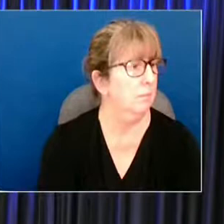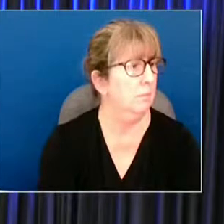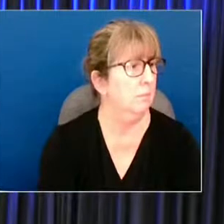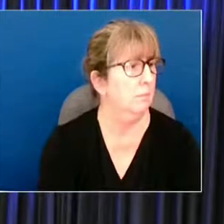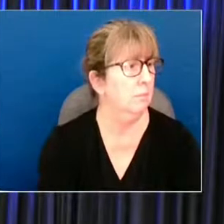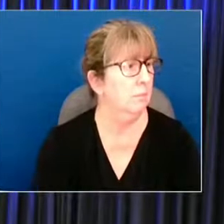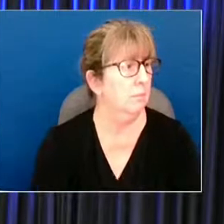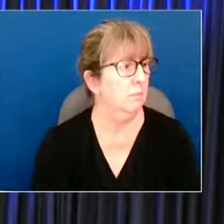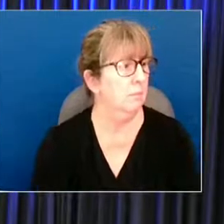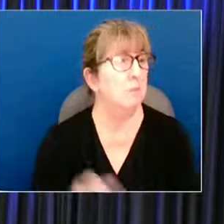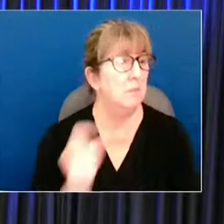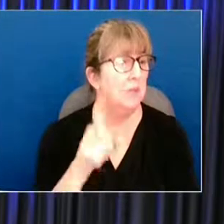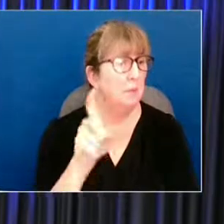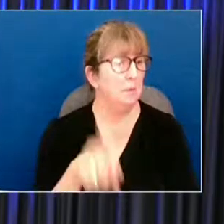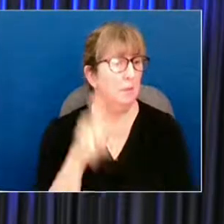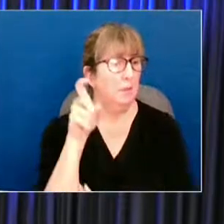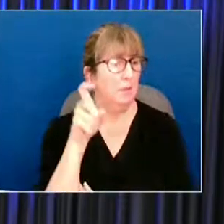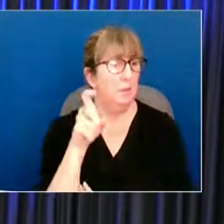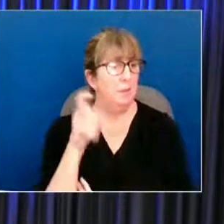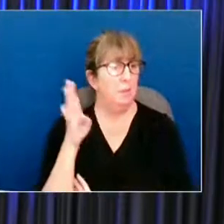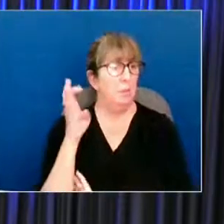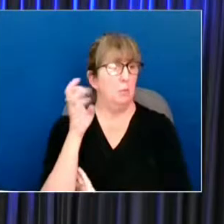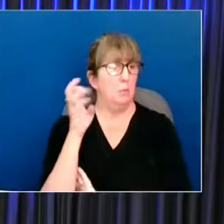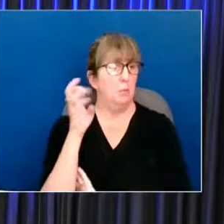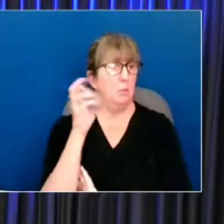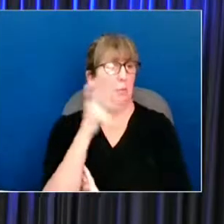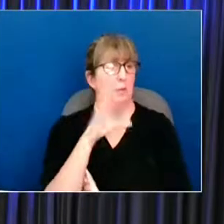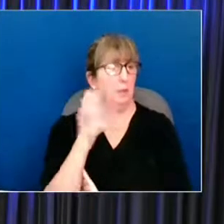page shortly. Okay.